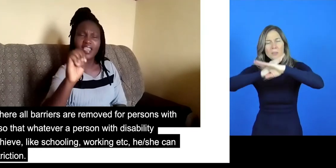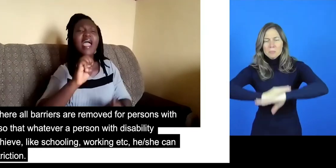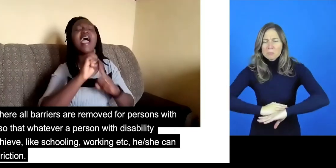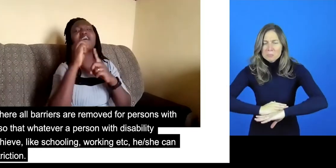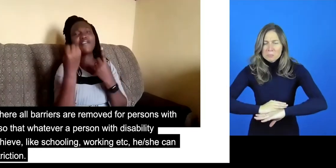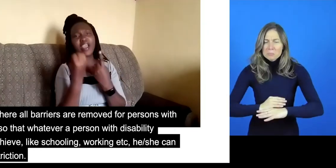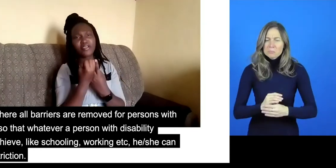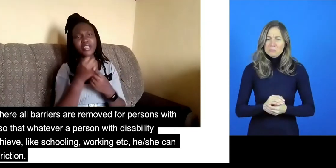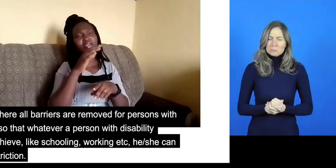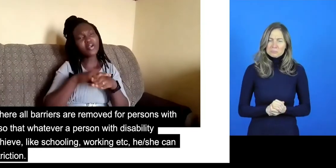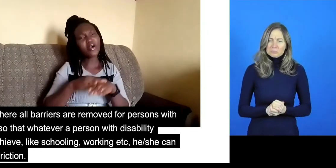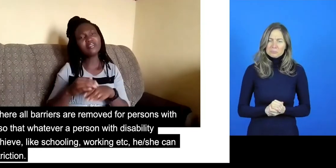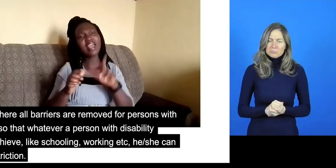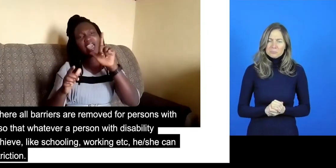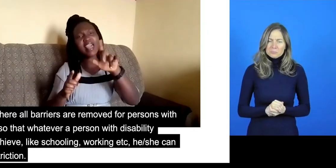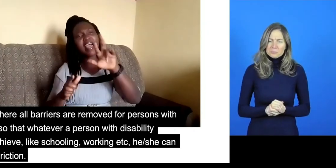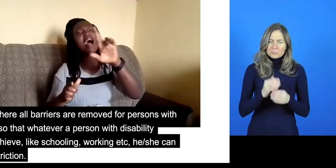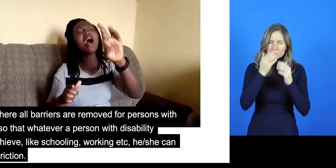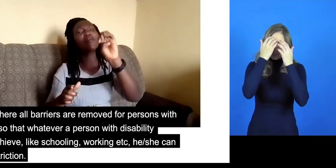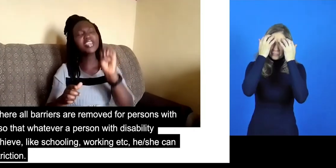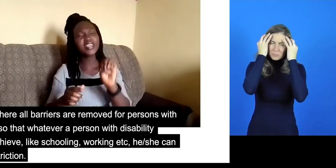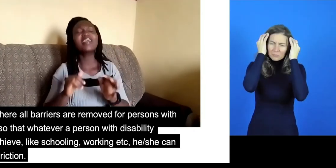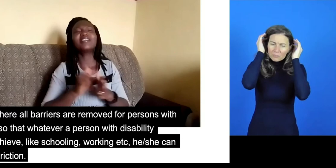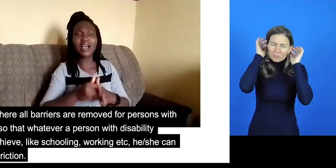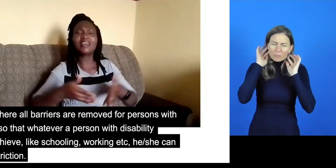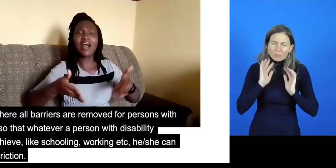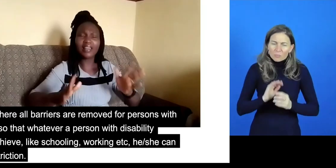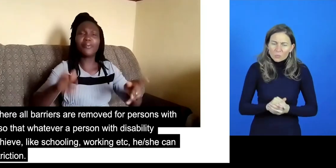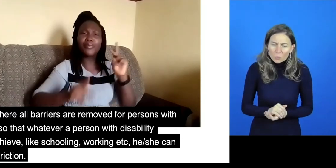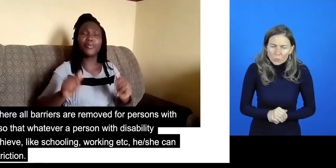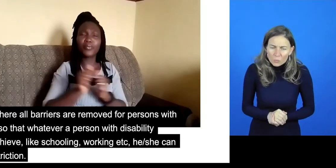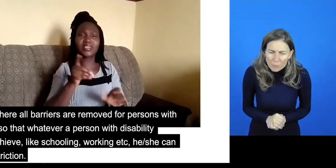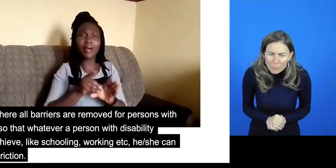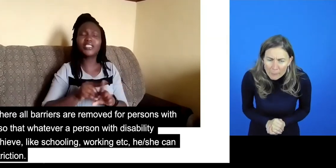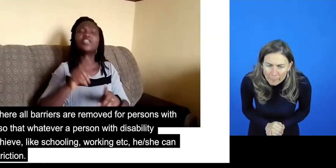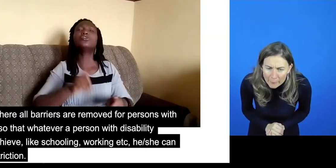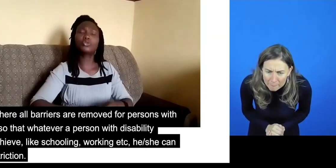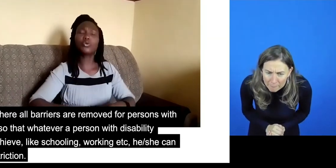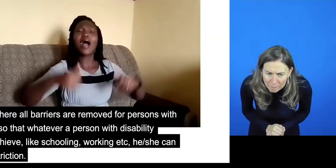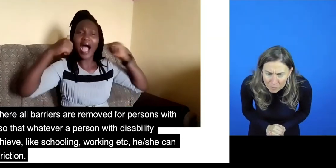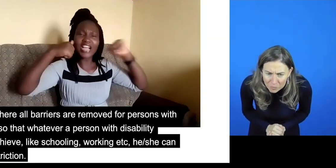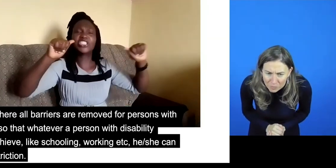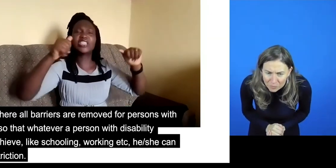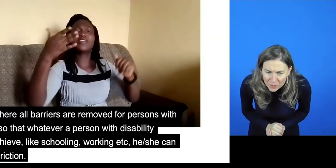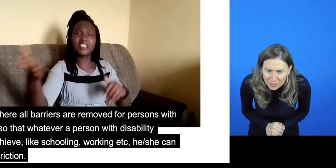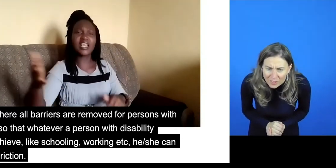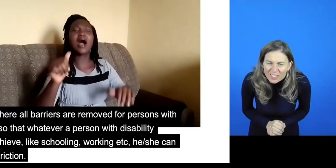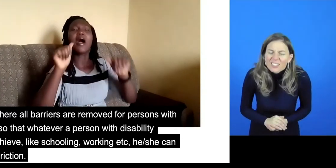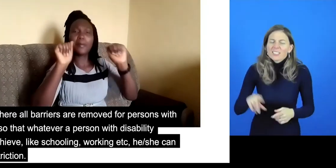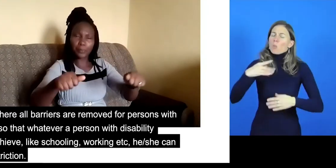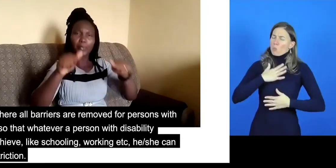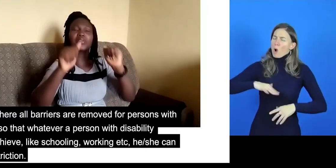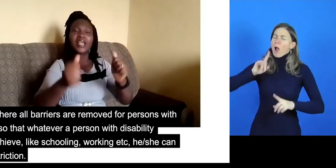R-E-S-T-R-I-C-T-I-V-E environment. Come on. A-R-E, that allow people with disability to achieve